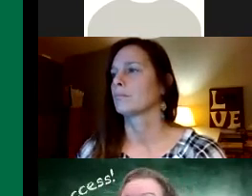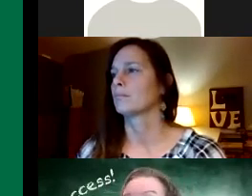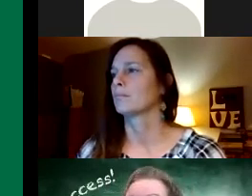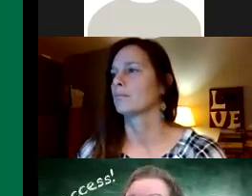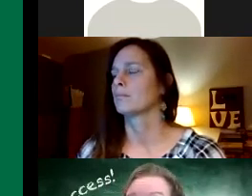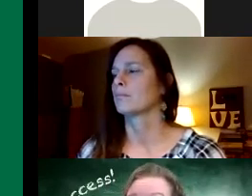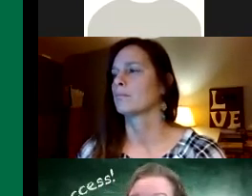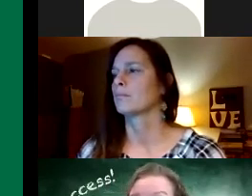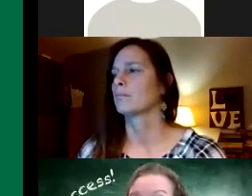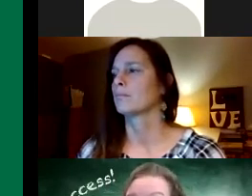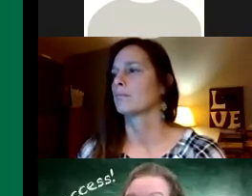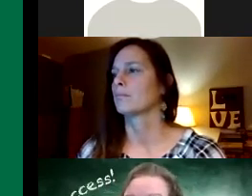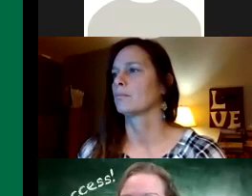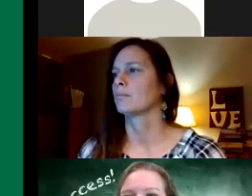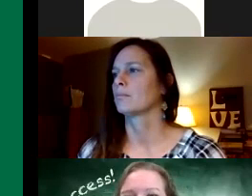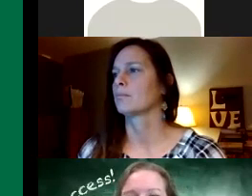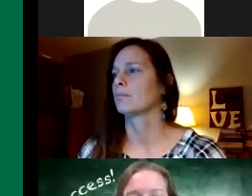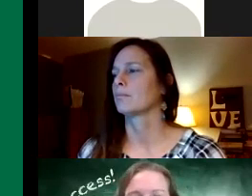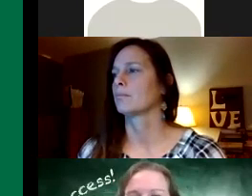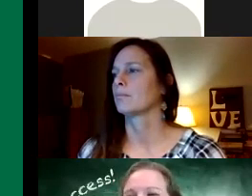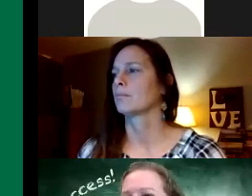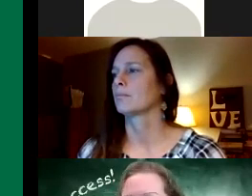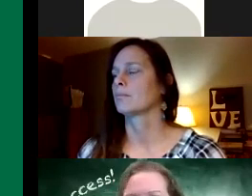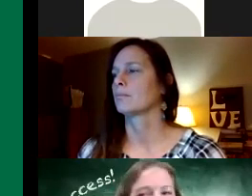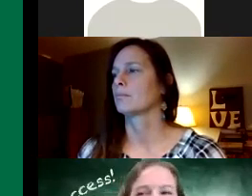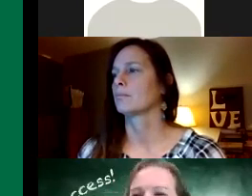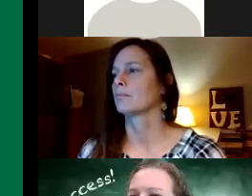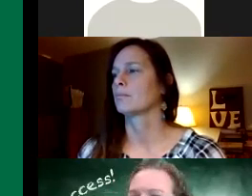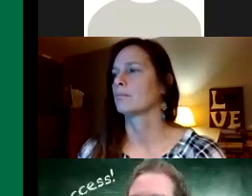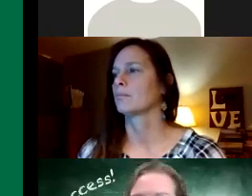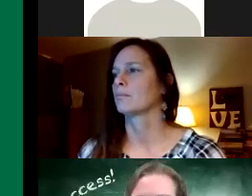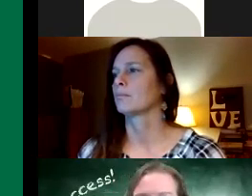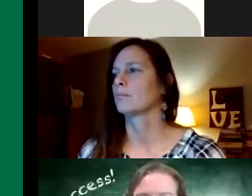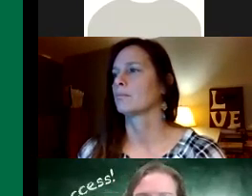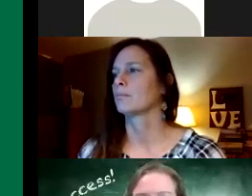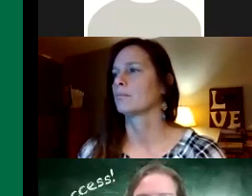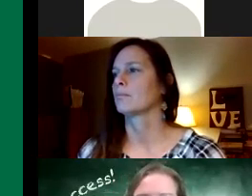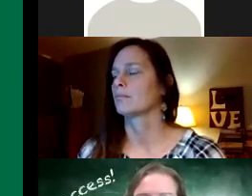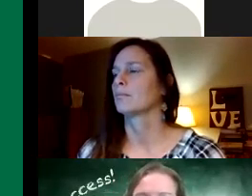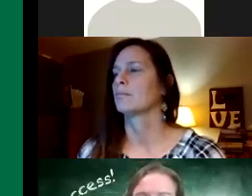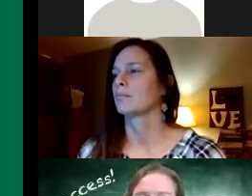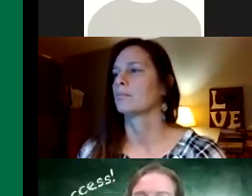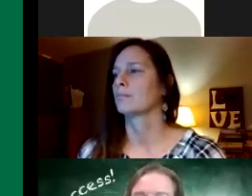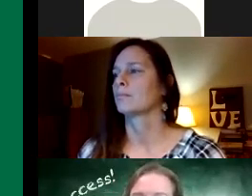and save it somewhere where you can find it. That's going to be important because, again, you're going to use it every year to do this